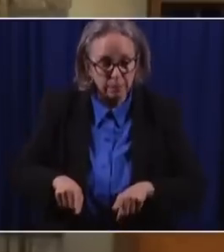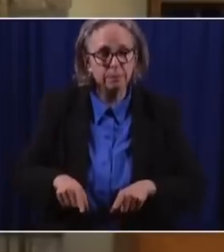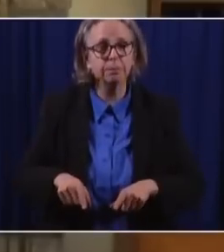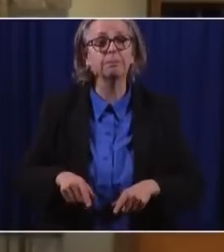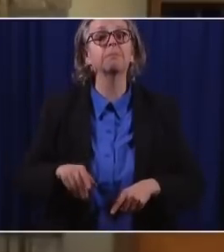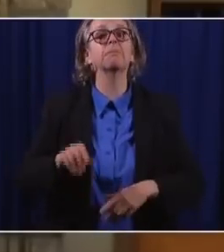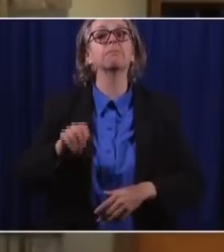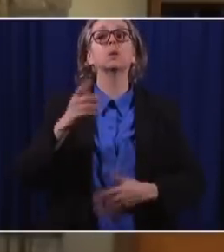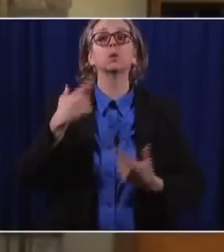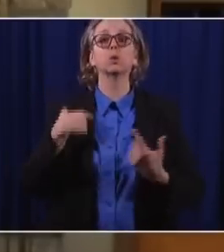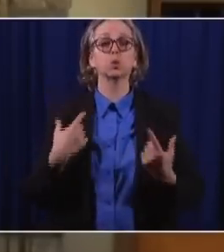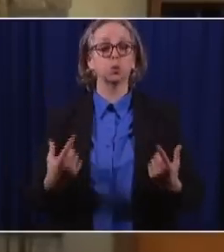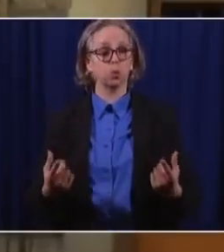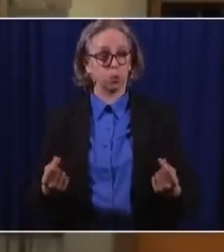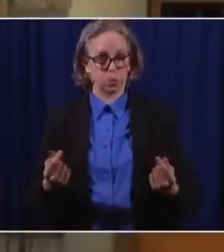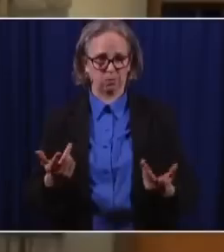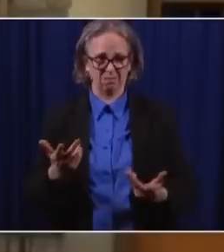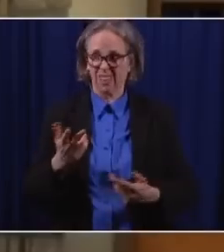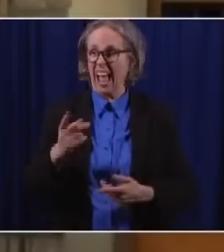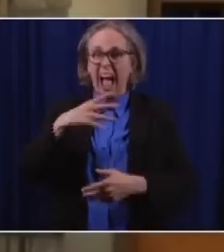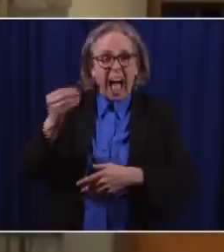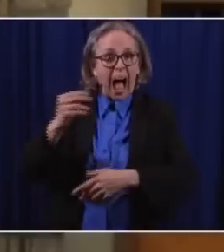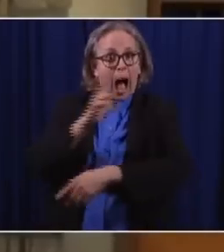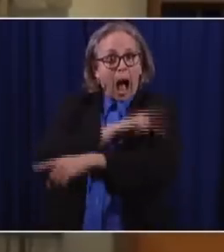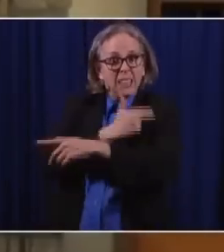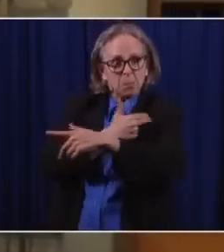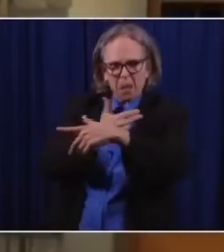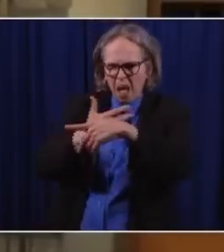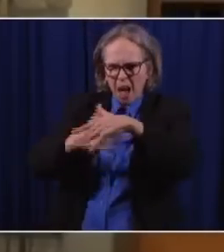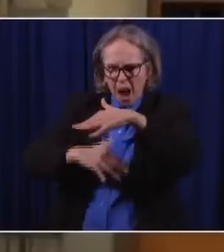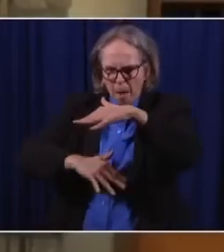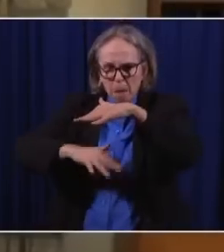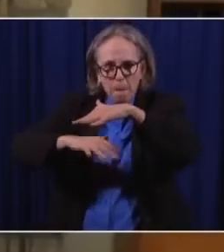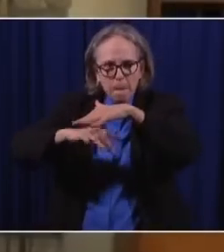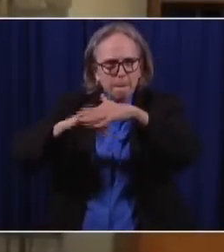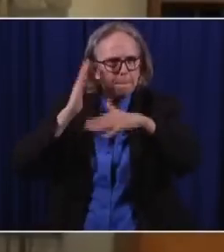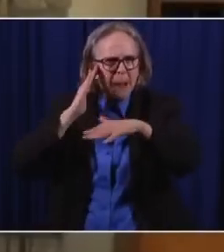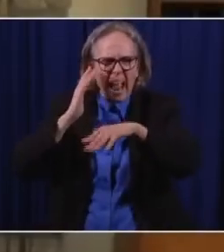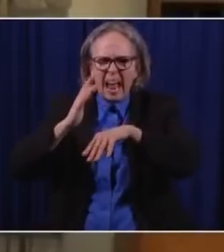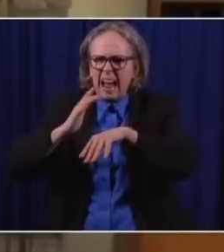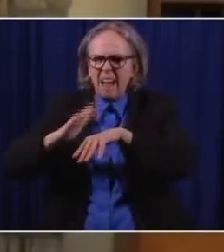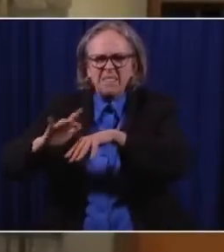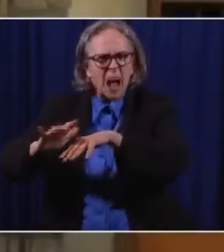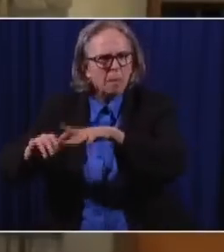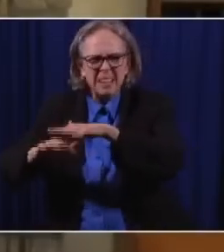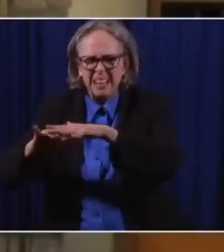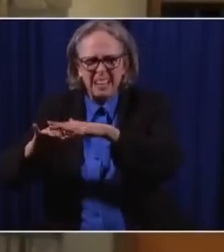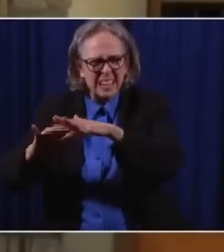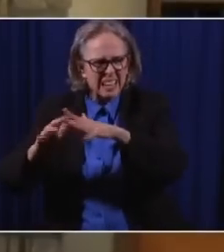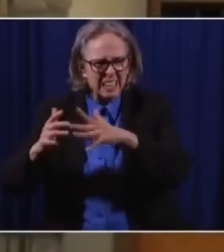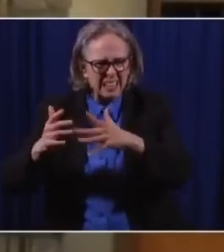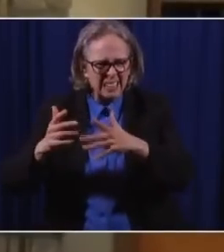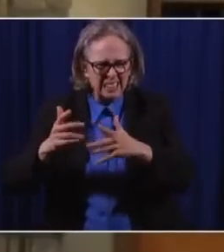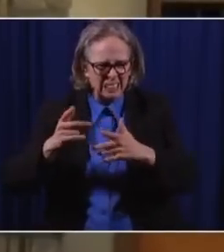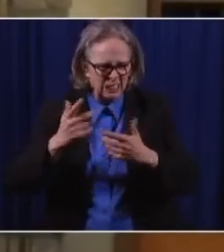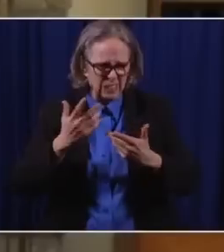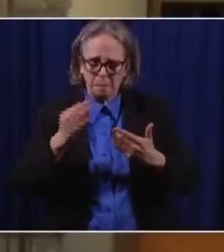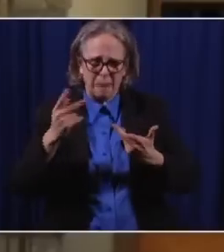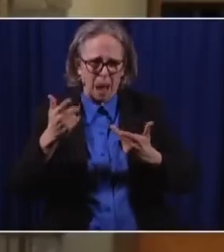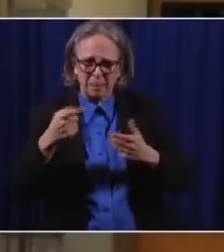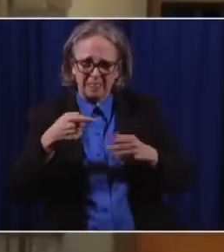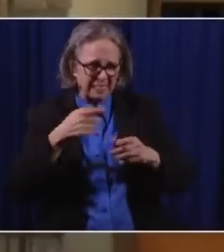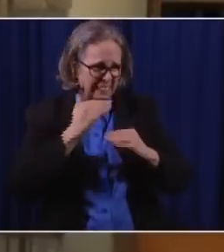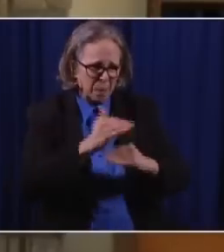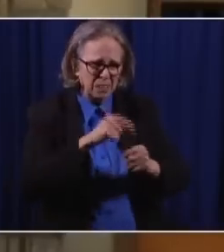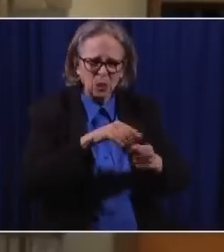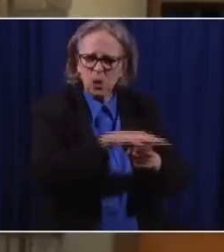our hospitals fill up, it's not just going to be one place or two places. It's going to be happening all over the state of Ohio. Now, it may be,